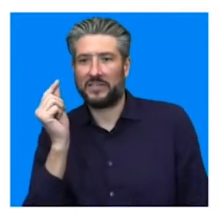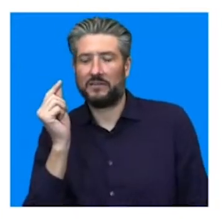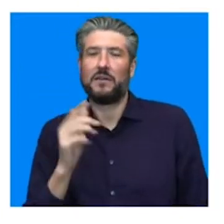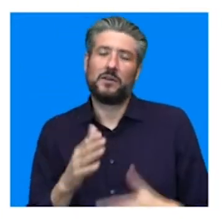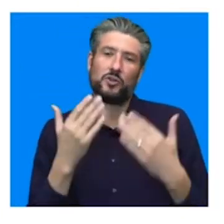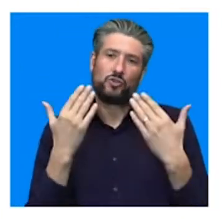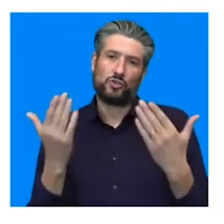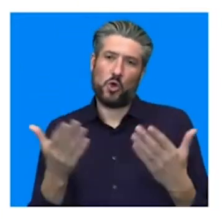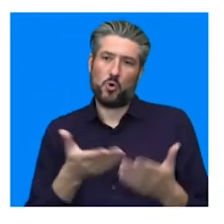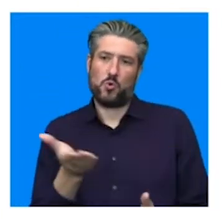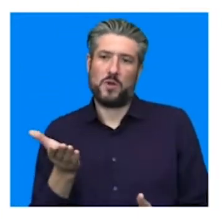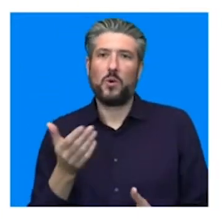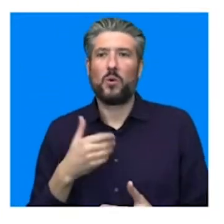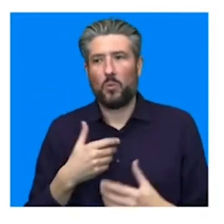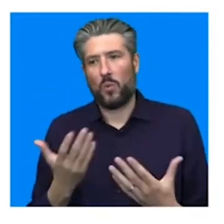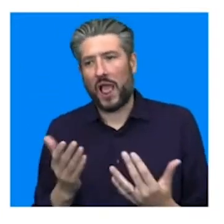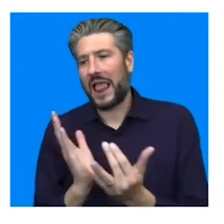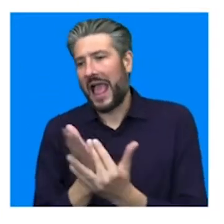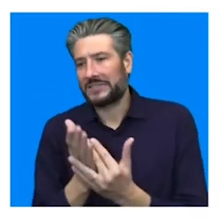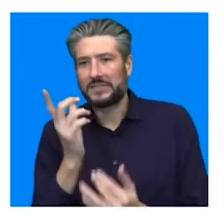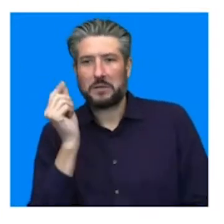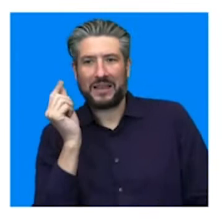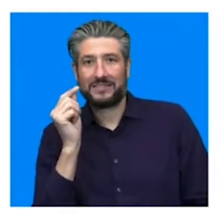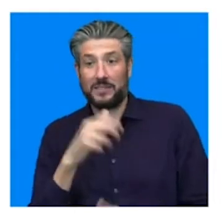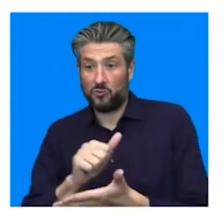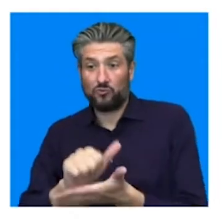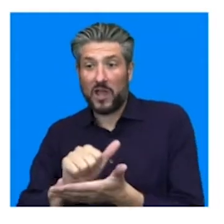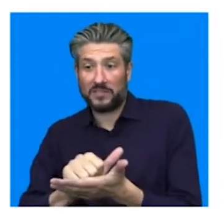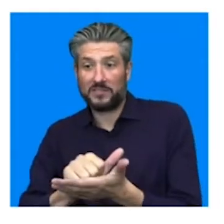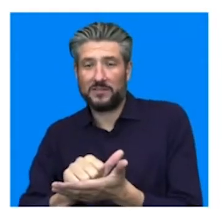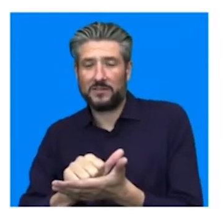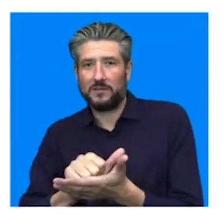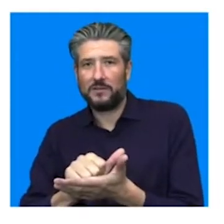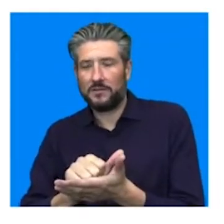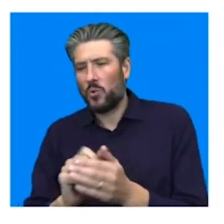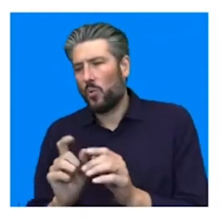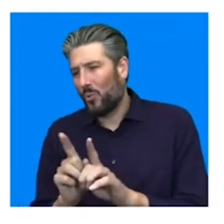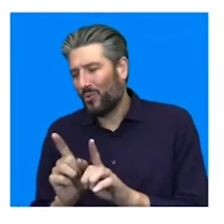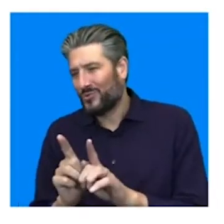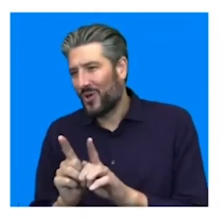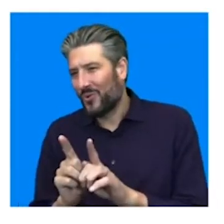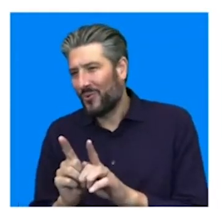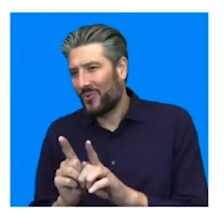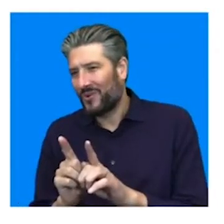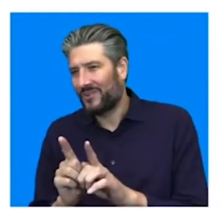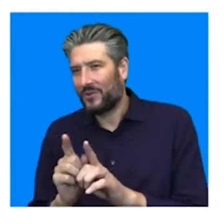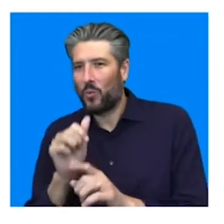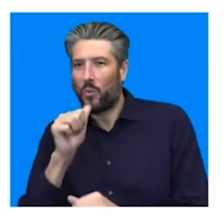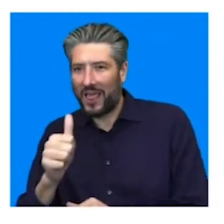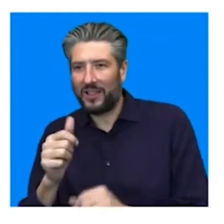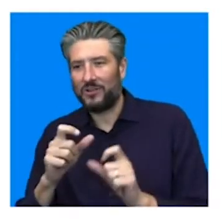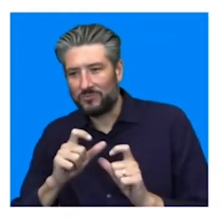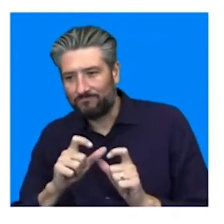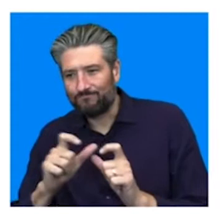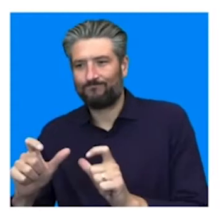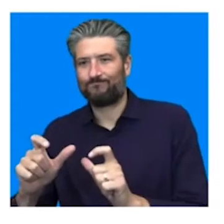accessibility and purpose and doing the right thing goes hand in hand with creating sustainable big business, and it's actually